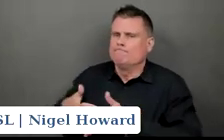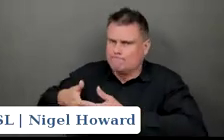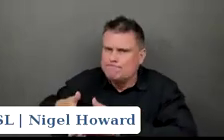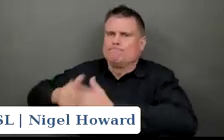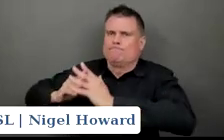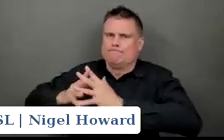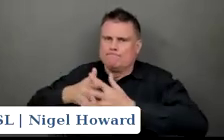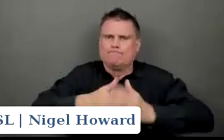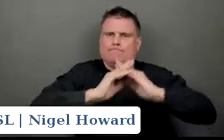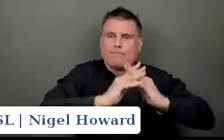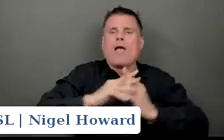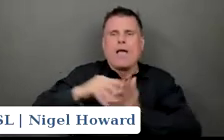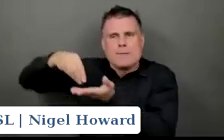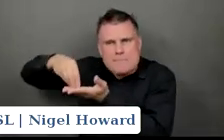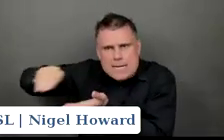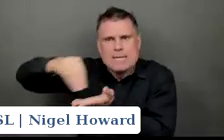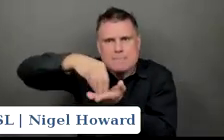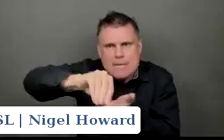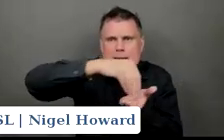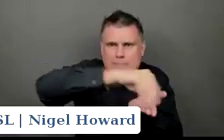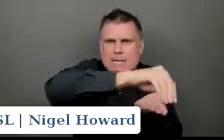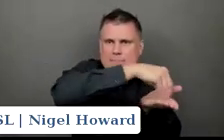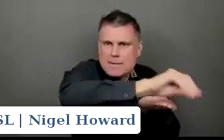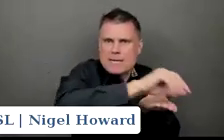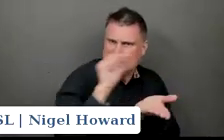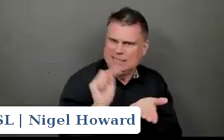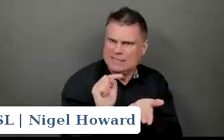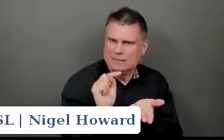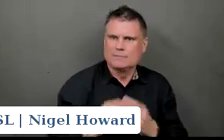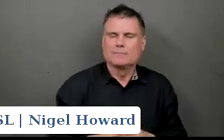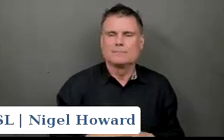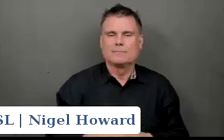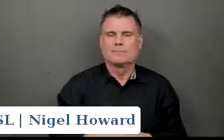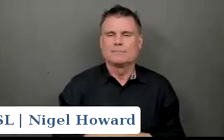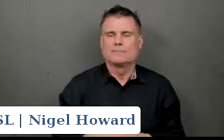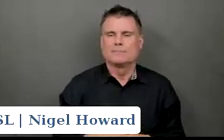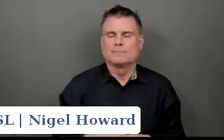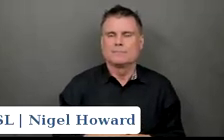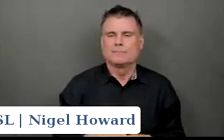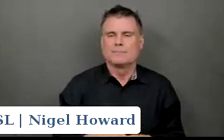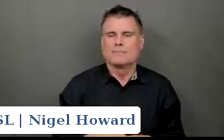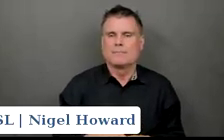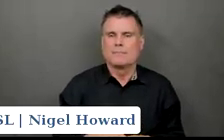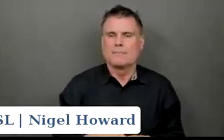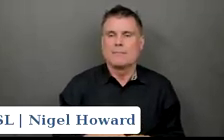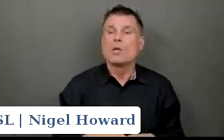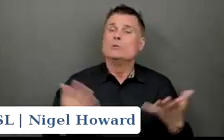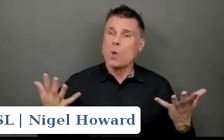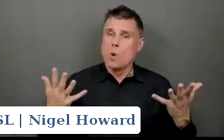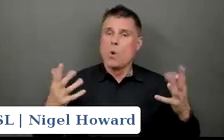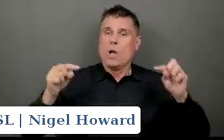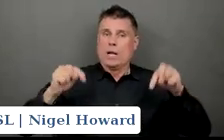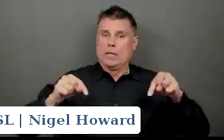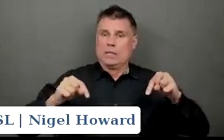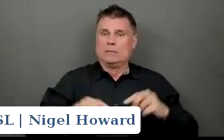a lens of integrated care systems or some of what everybody else has been talking about. But as you will see in the transition and